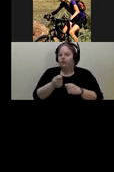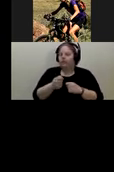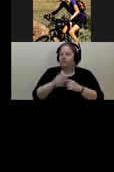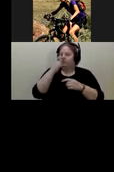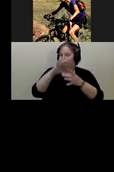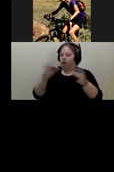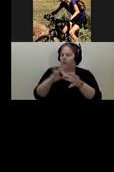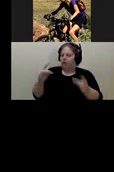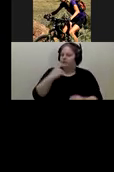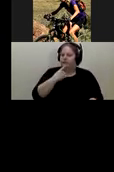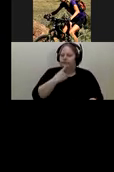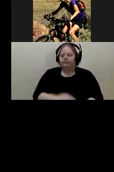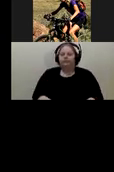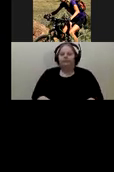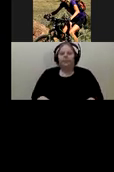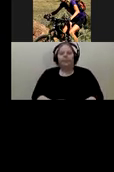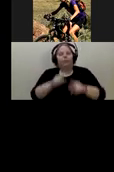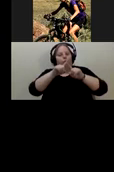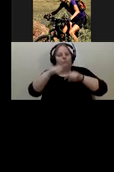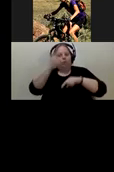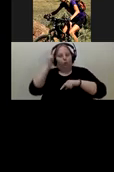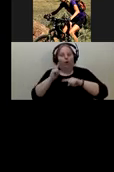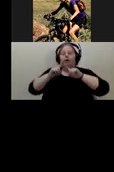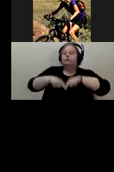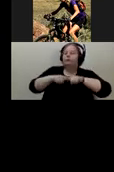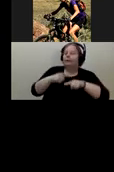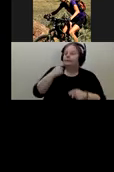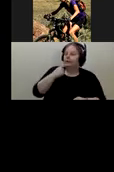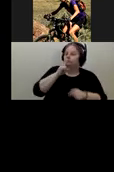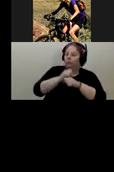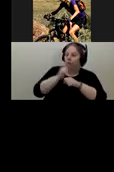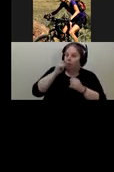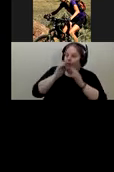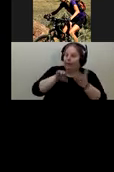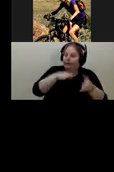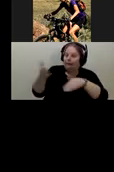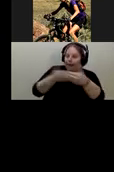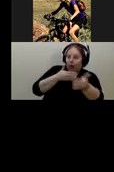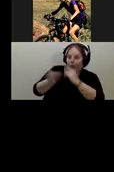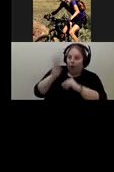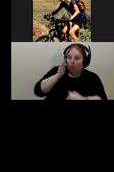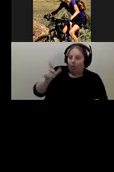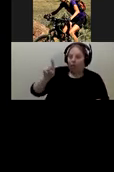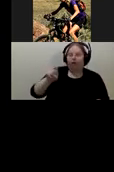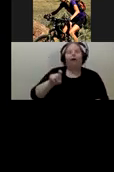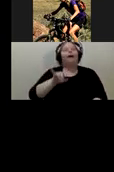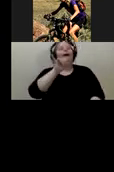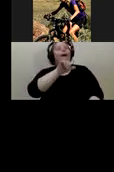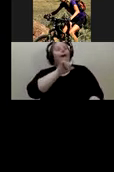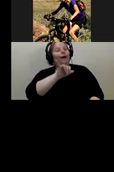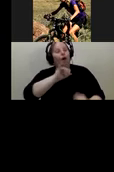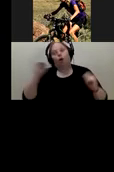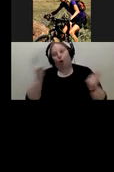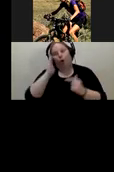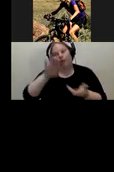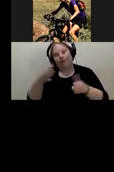said, well, it depends. Were they going to die anyway? Ah, well, we're all going to die